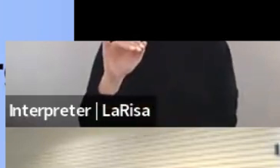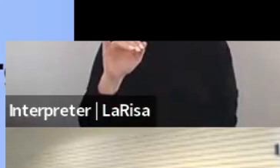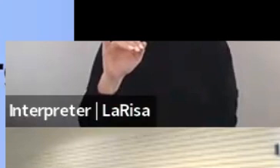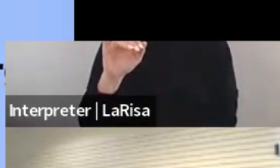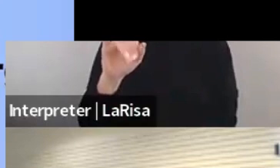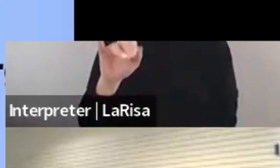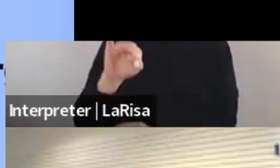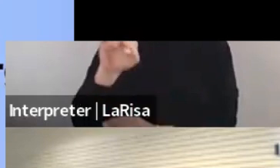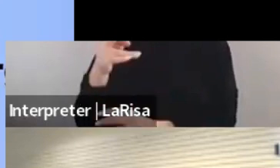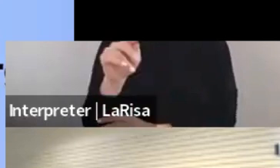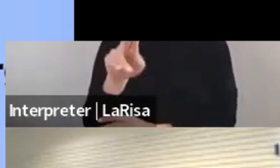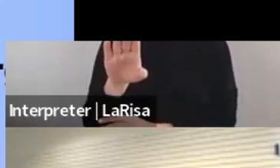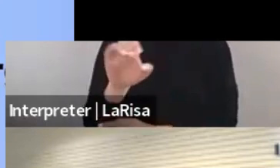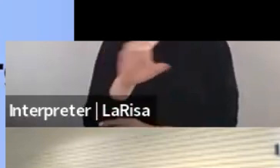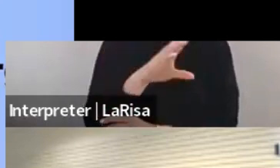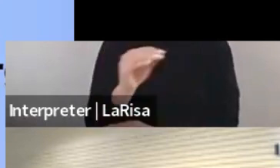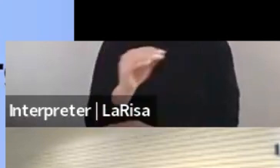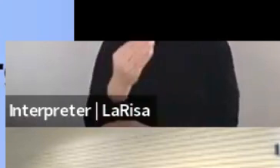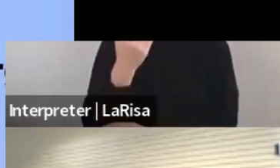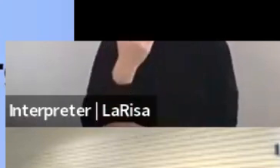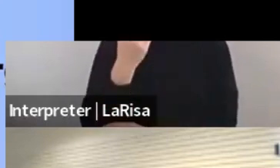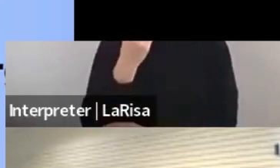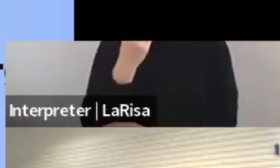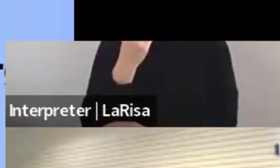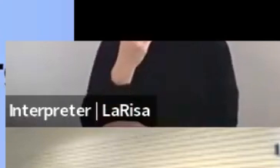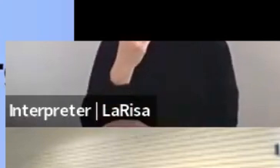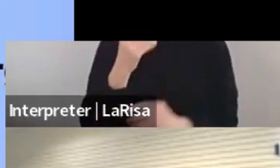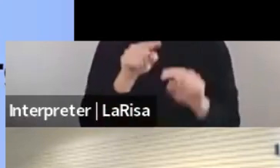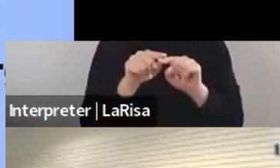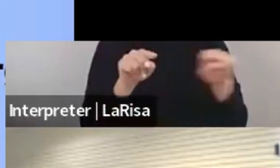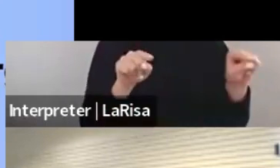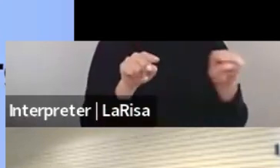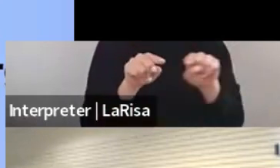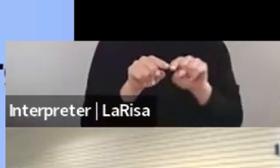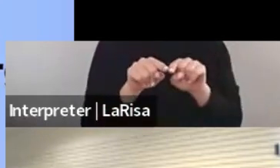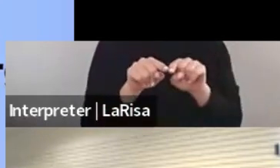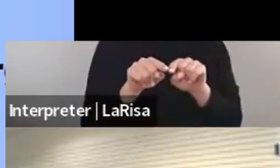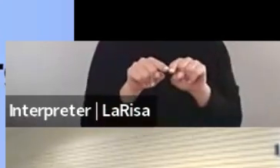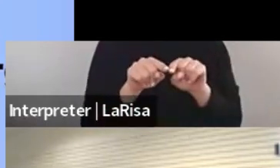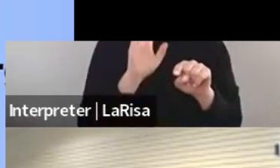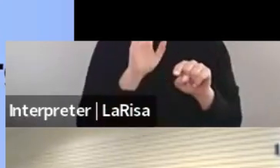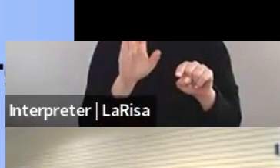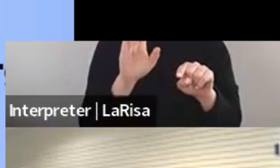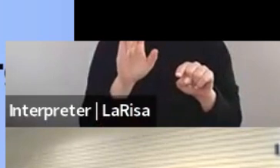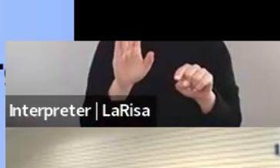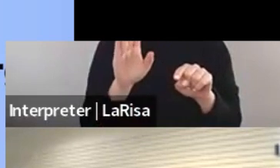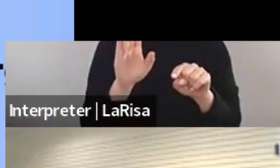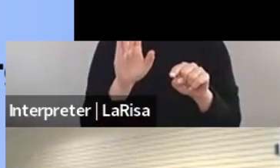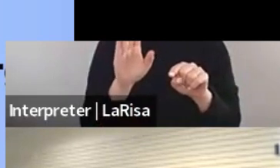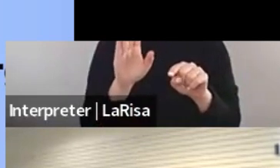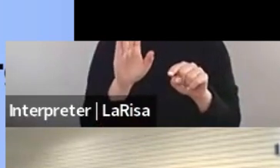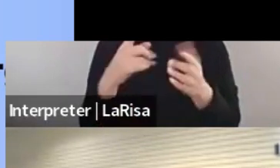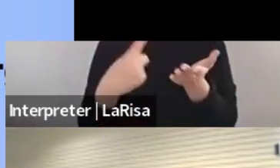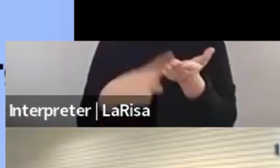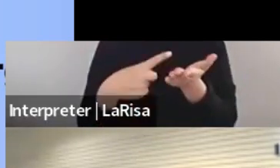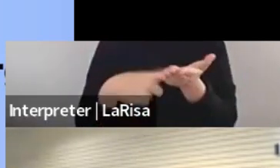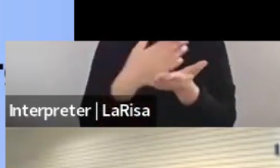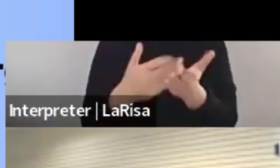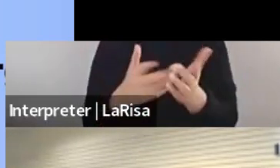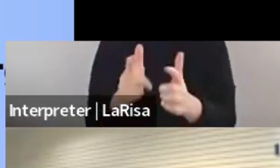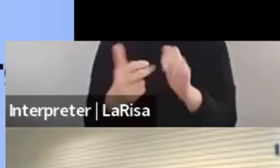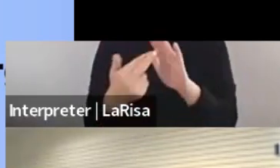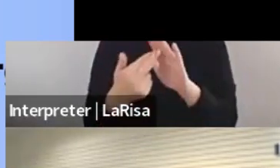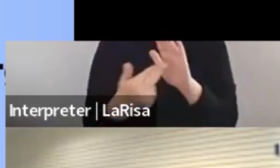disability justice. Today, we're going to talk about best practices when it comes to disability and